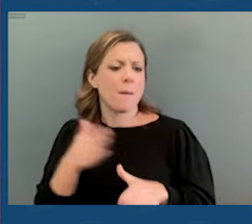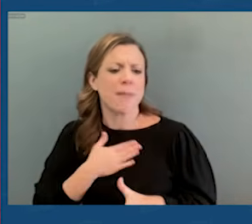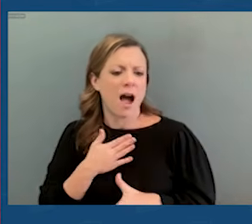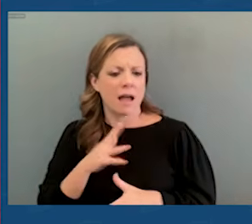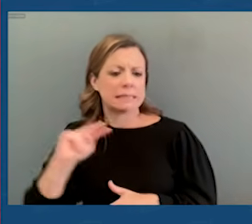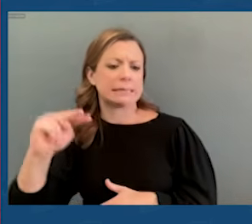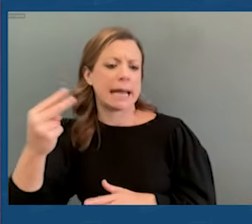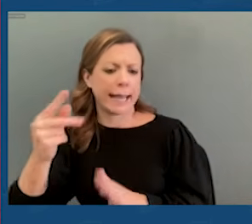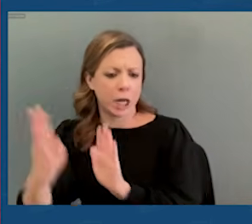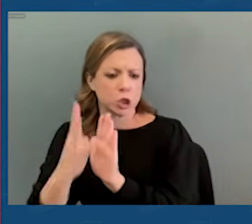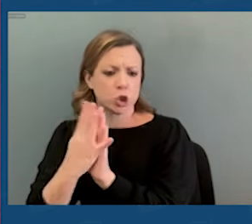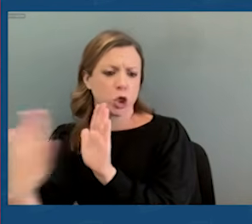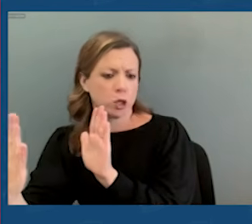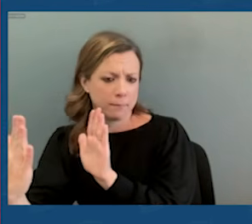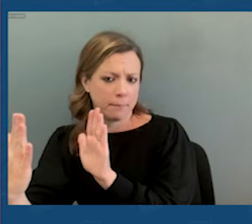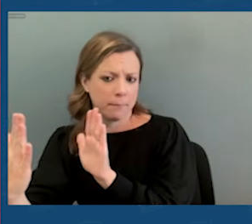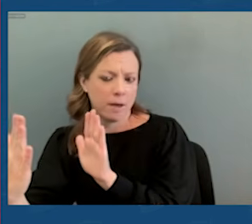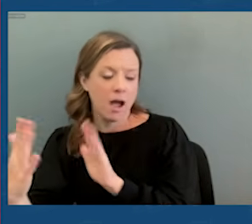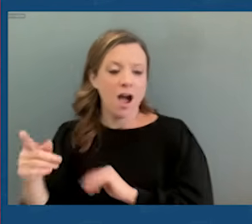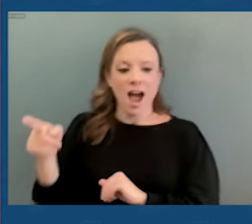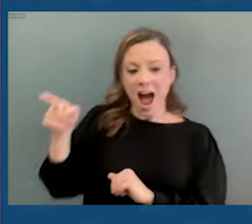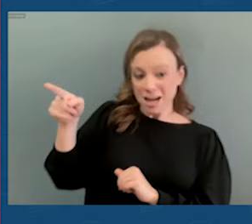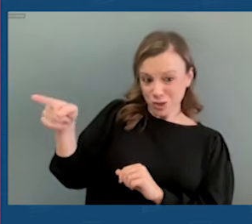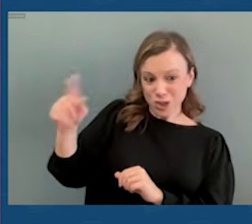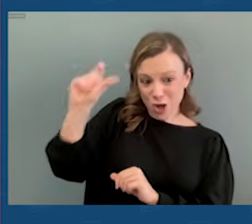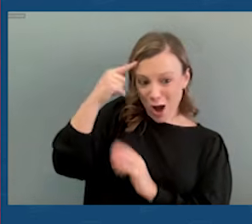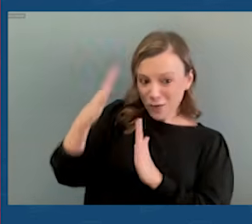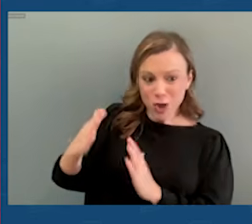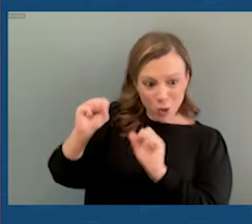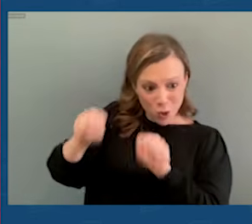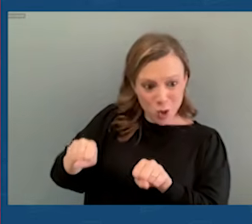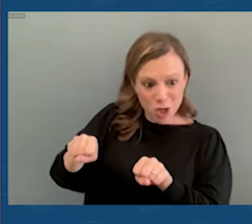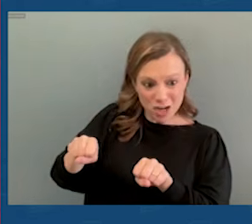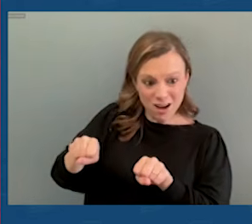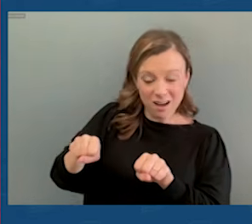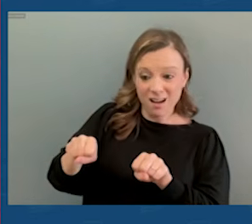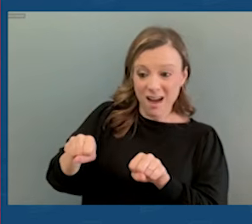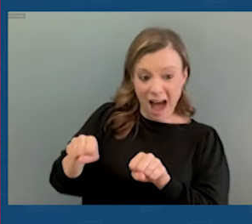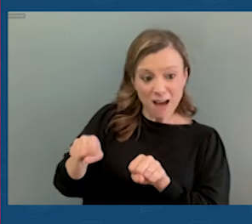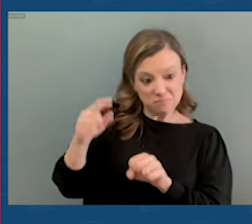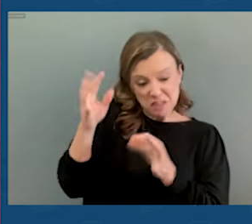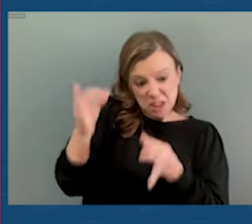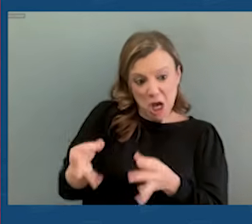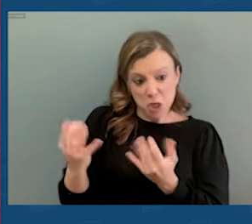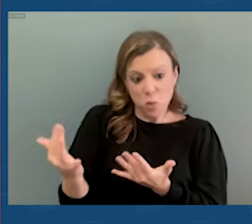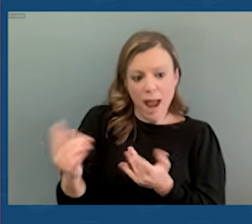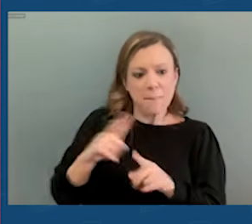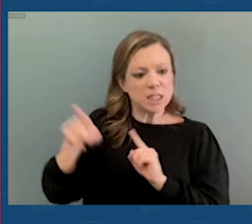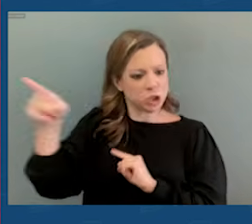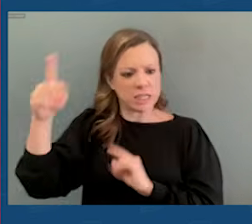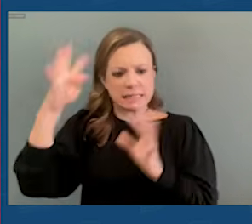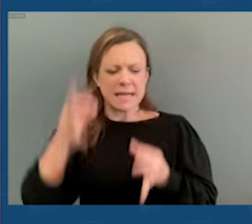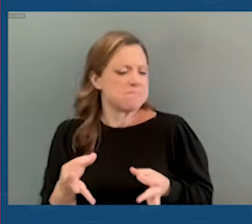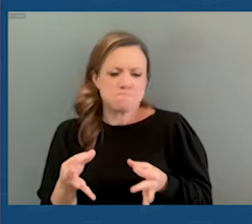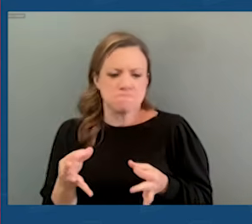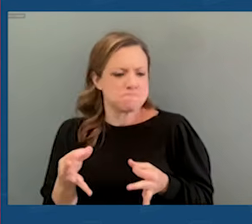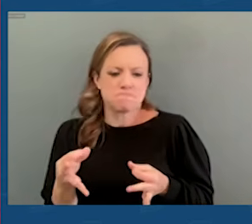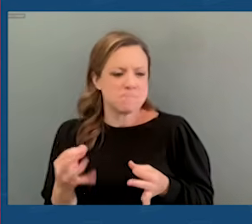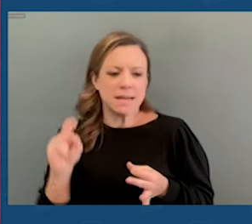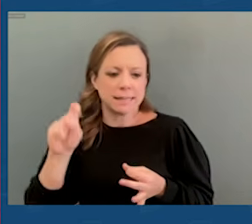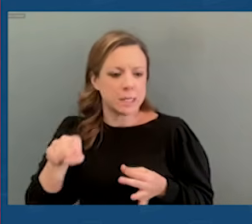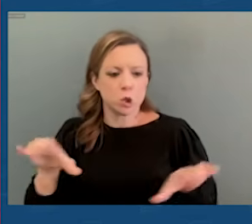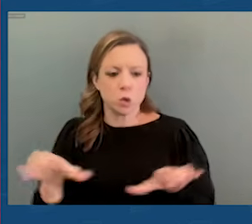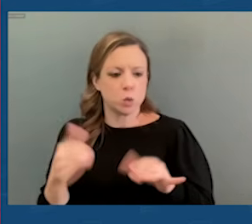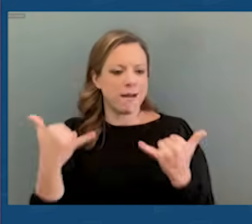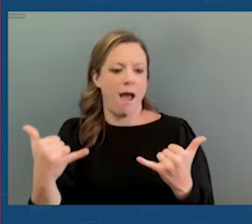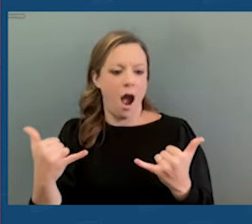now, because you've been a great governor. But you just said, this is the right thing that must be done. And so I do want to give a